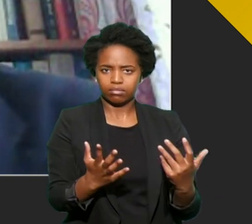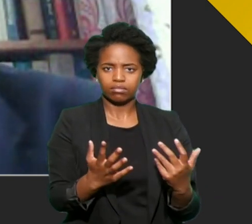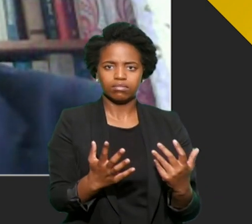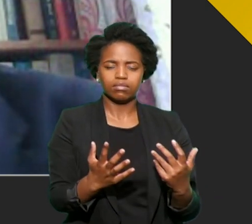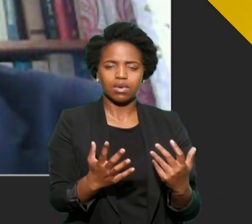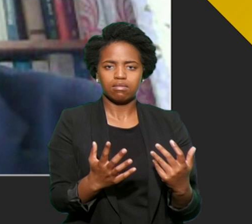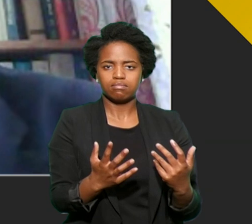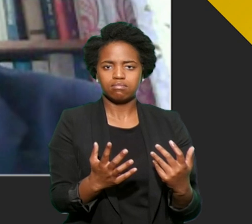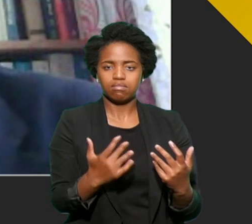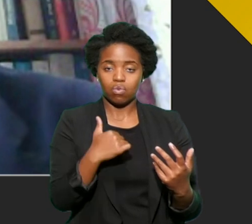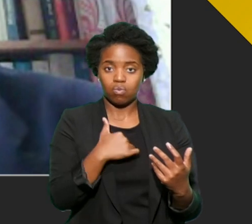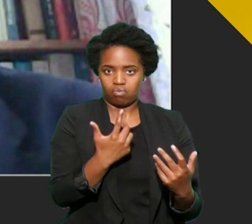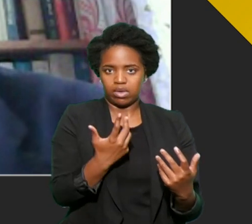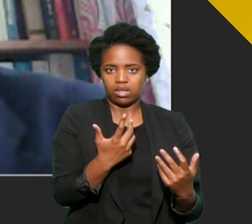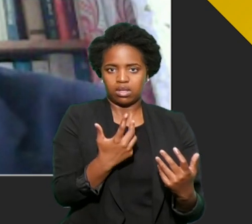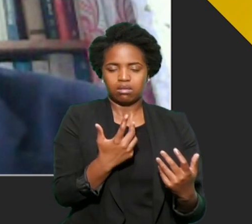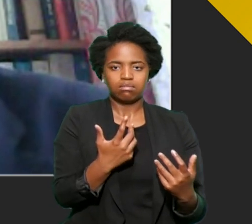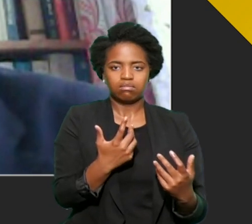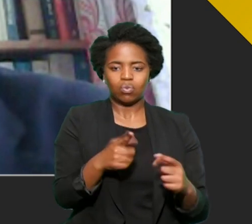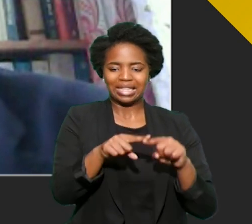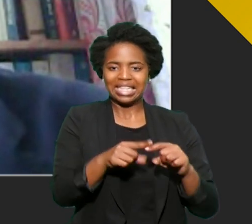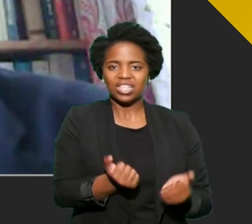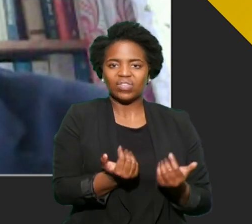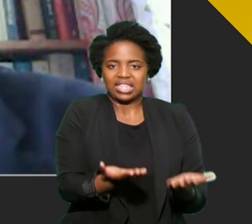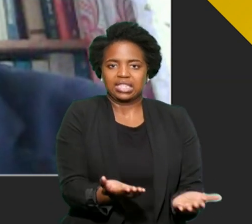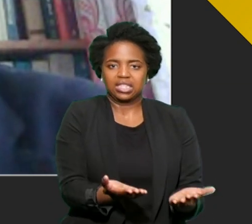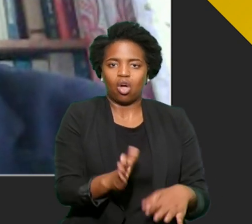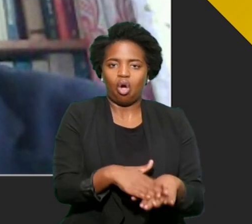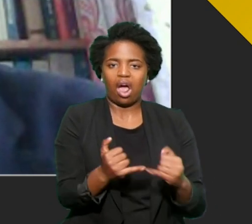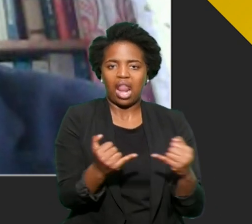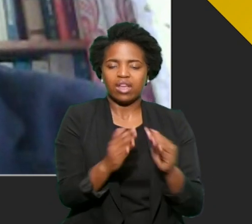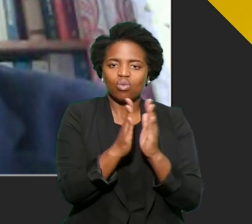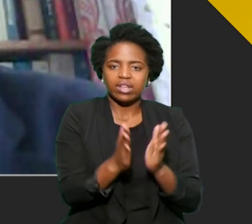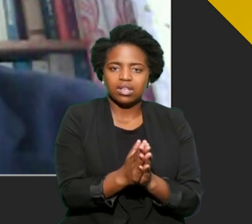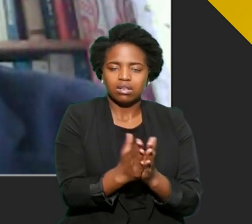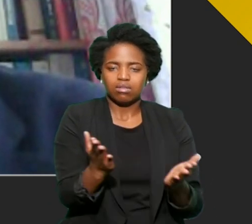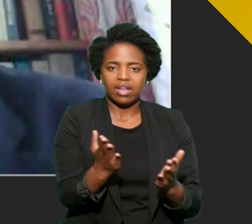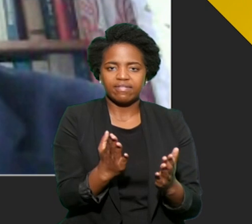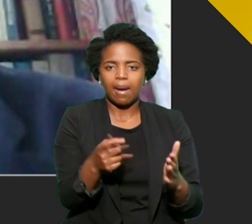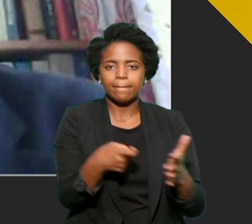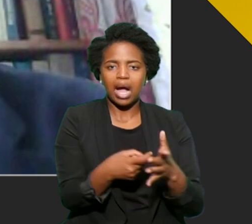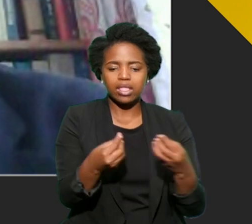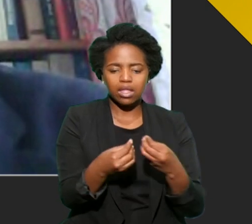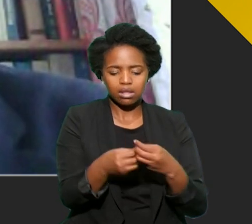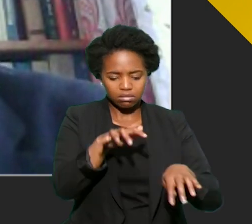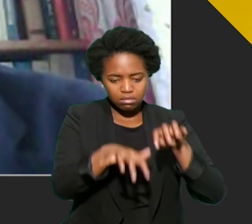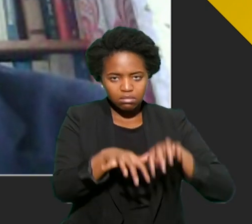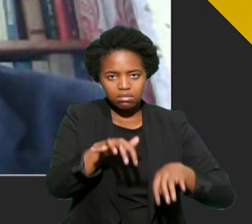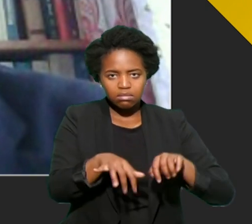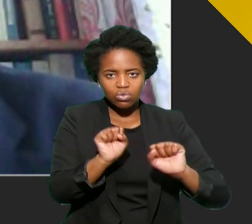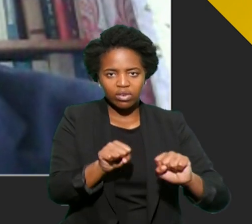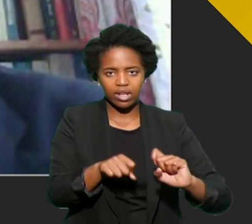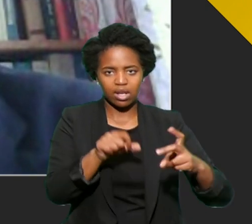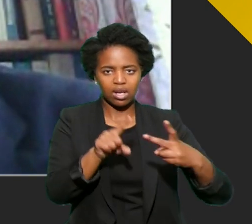into knowledge economy and services going online. So whether people want it or not, it will be the